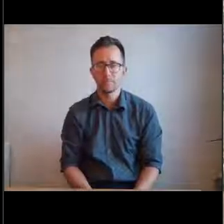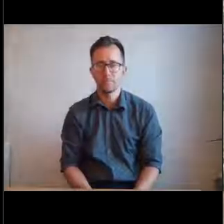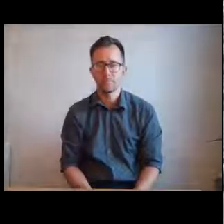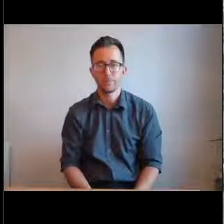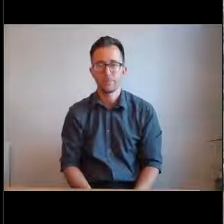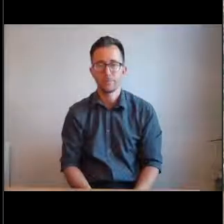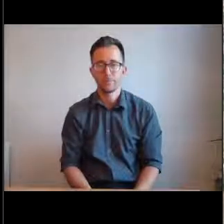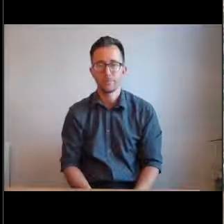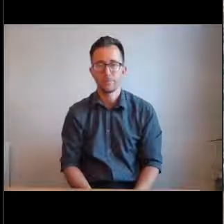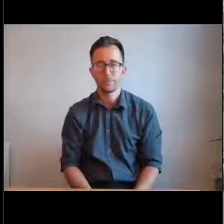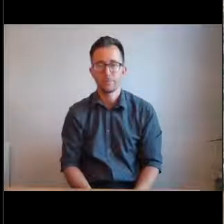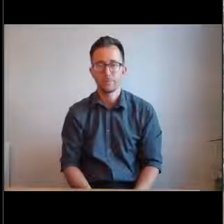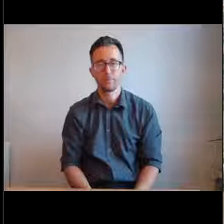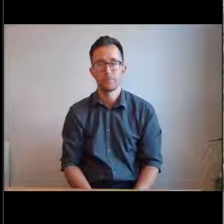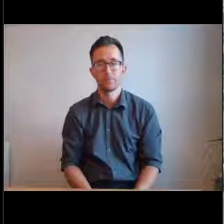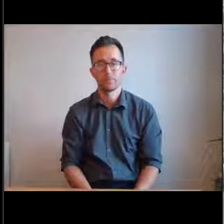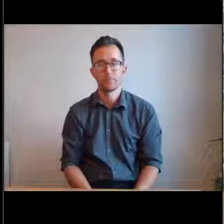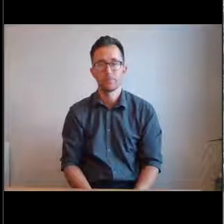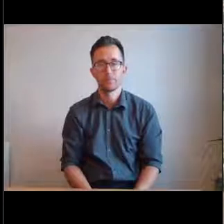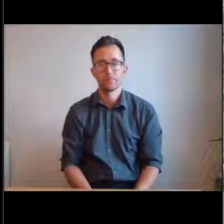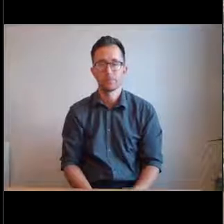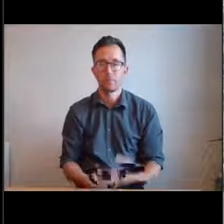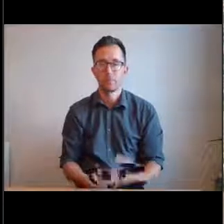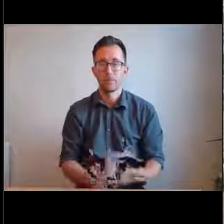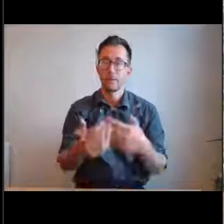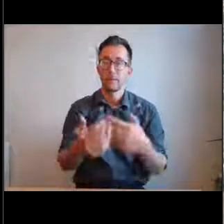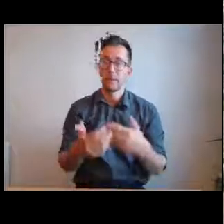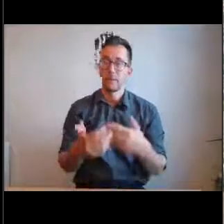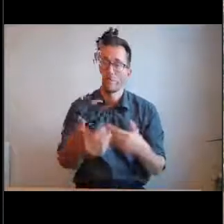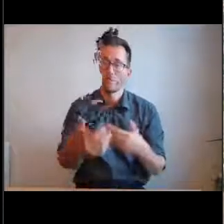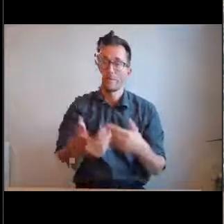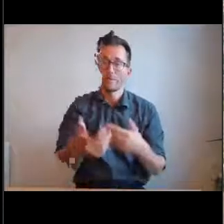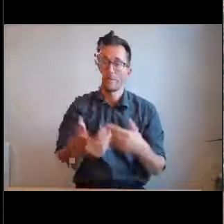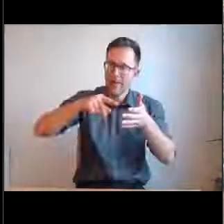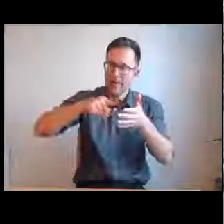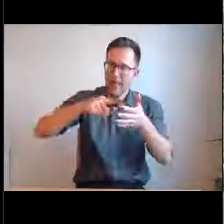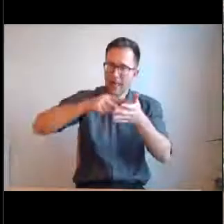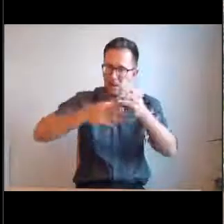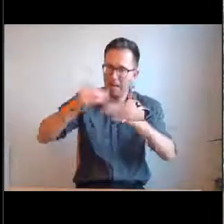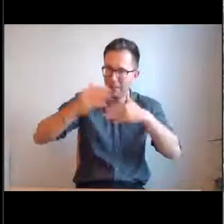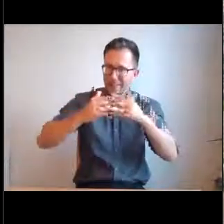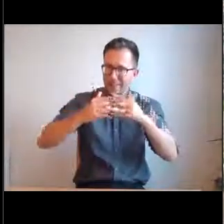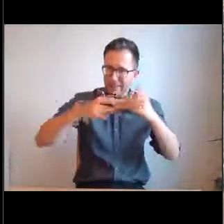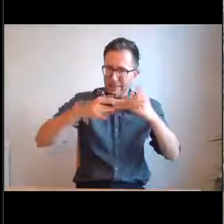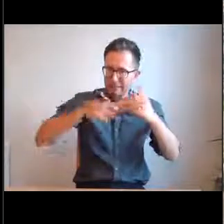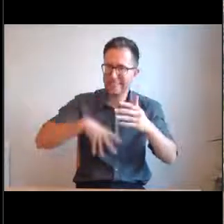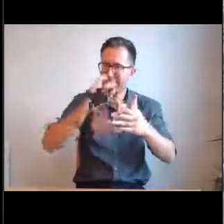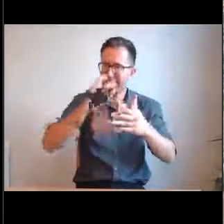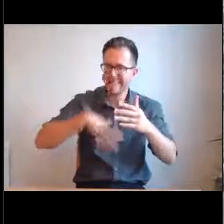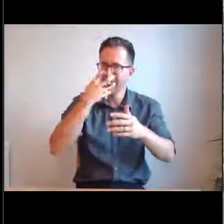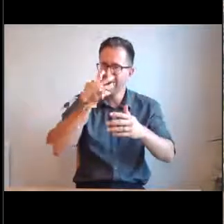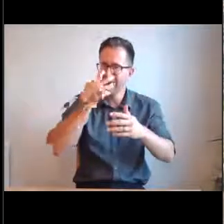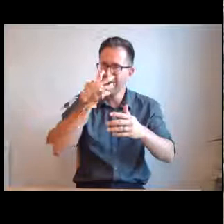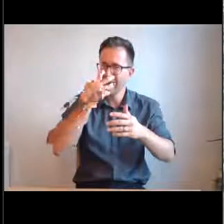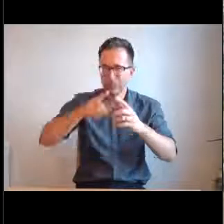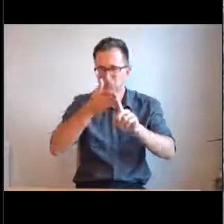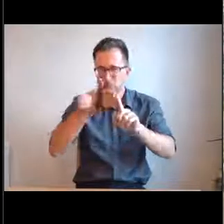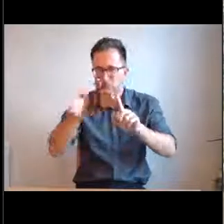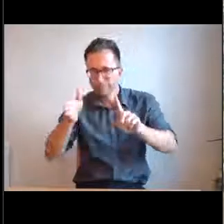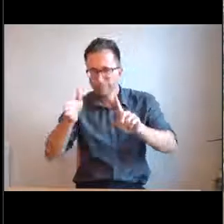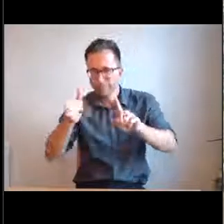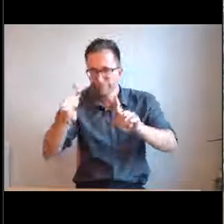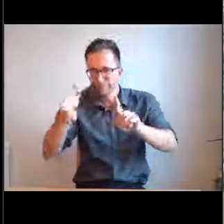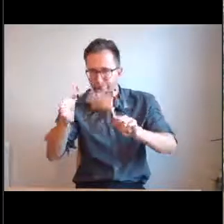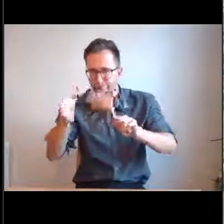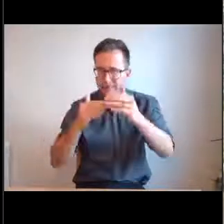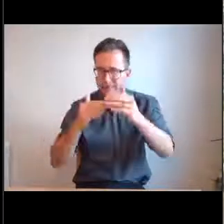So, due to utility diversions required within Clay Lane Wood, the ancient woodland compensation in this area will be reduced,